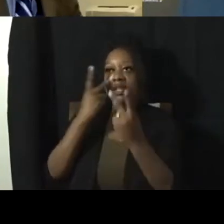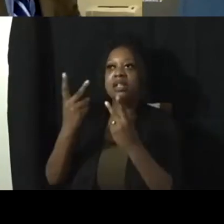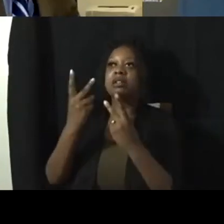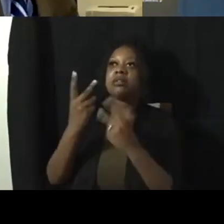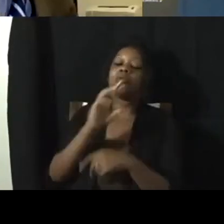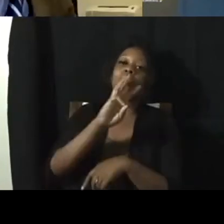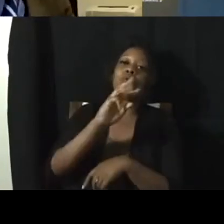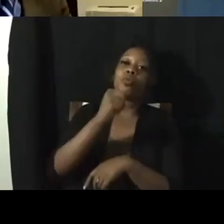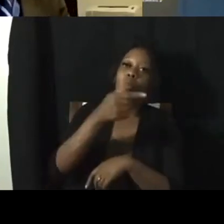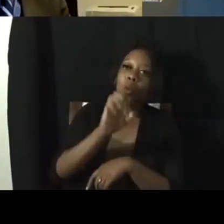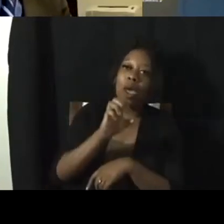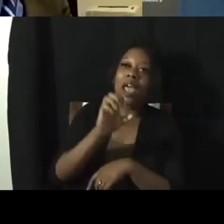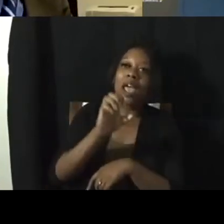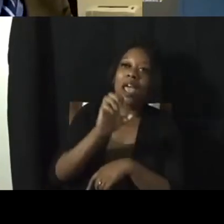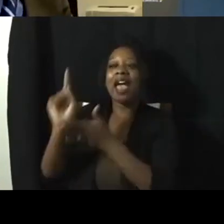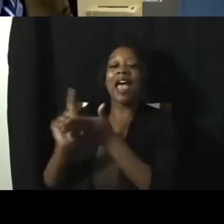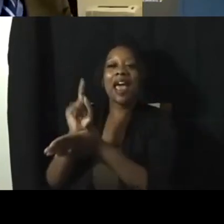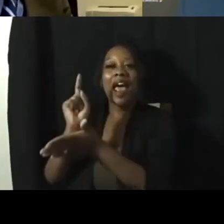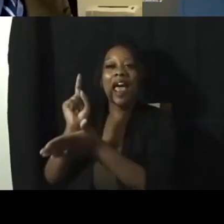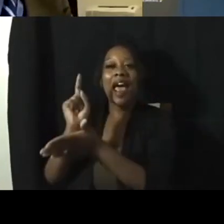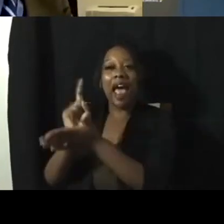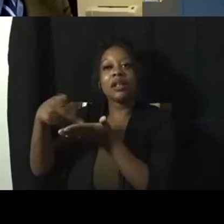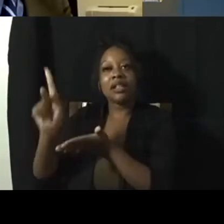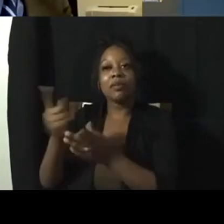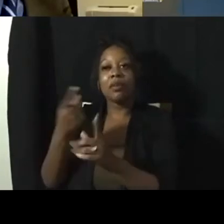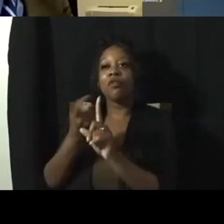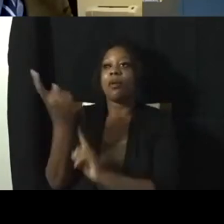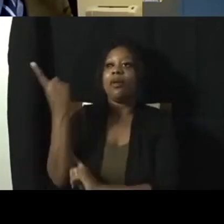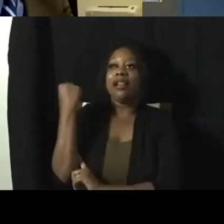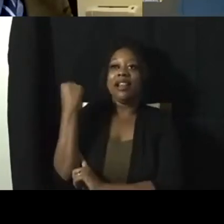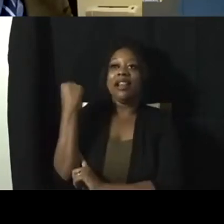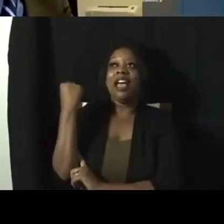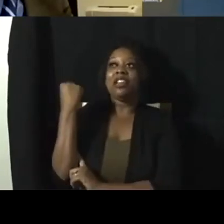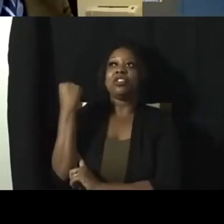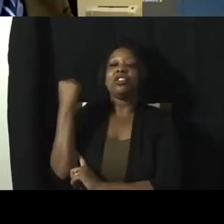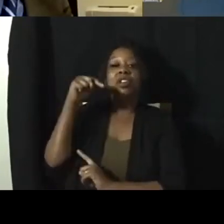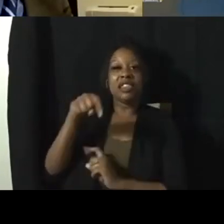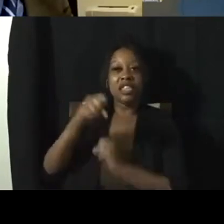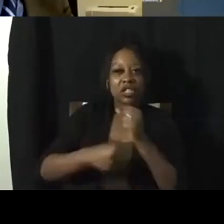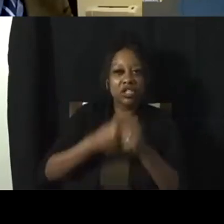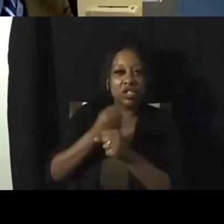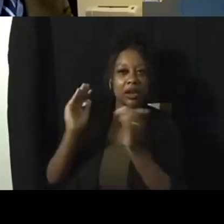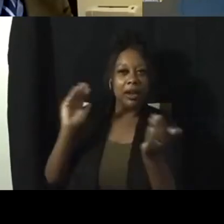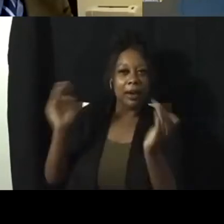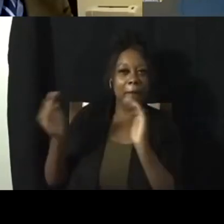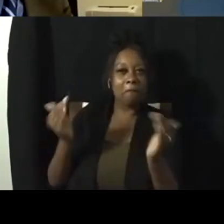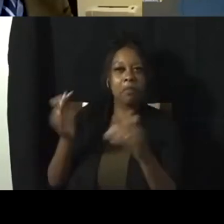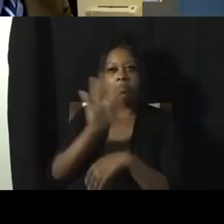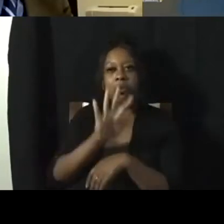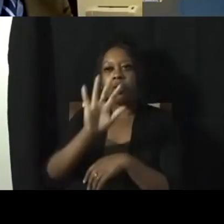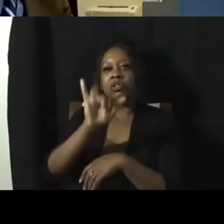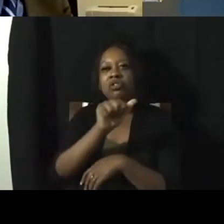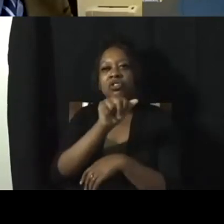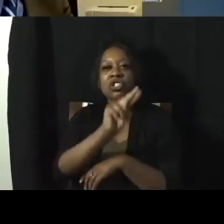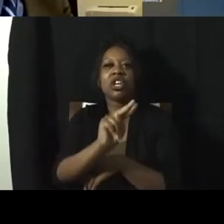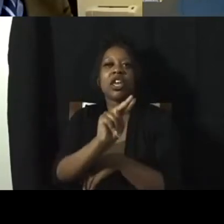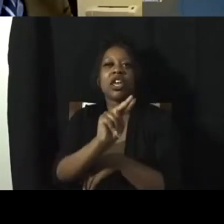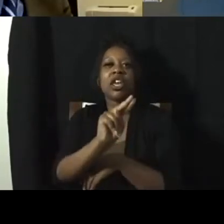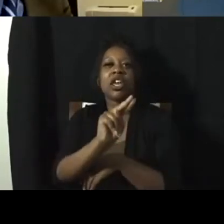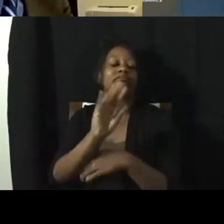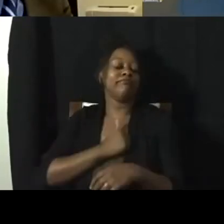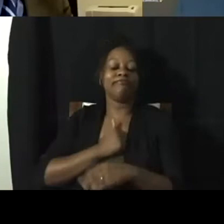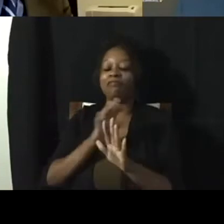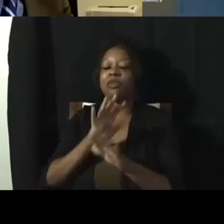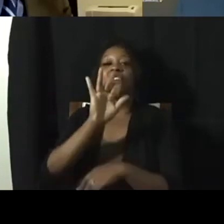data from last year to this year, from around July 19th to